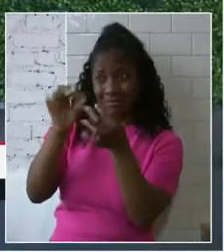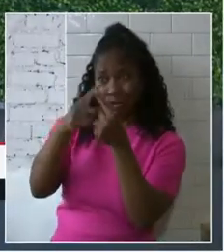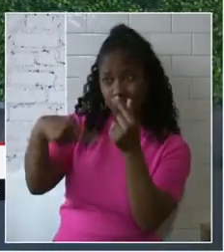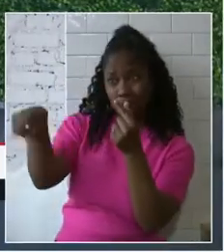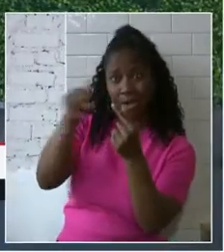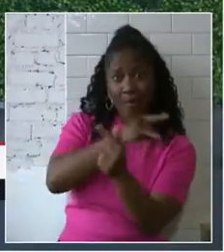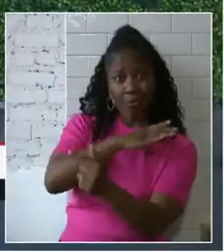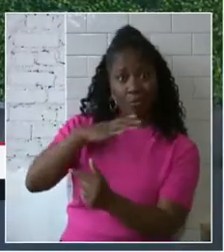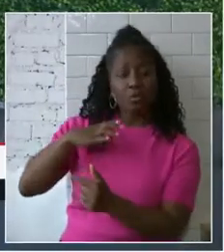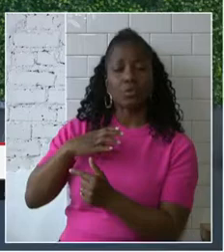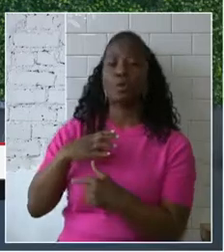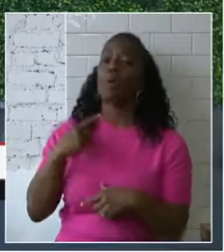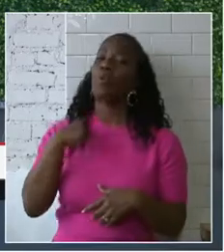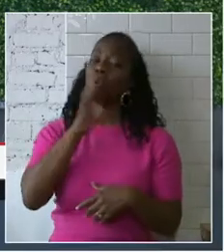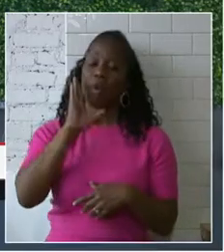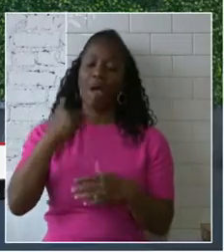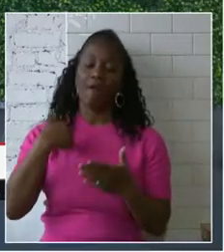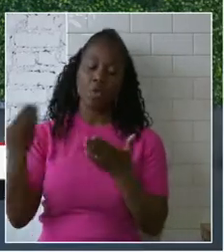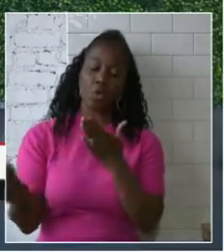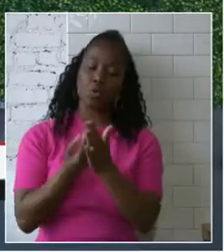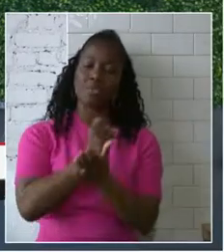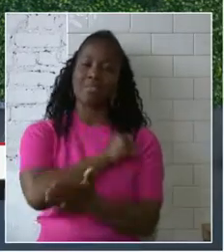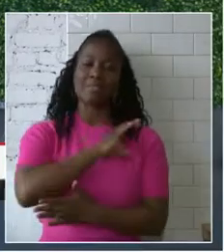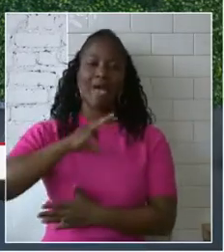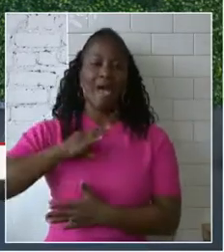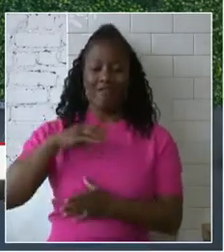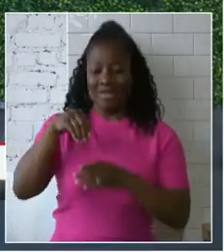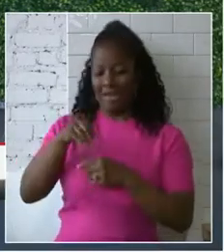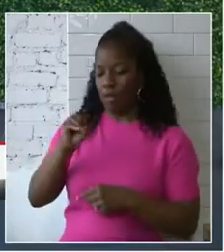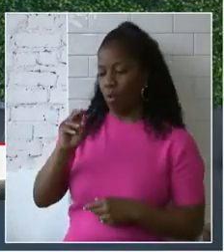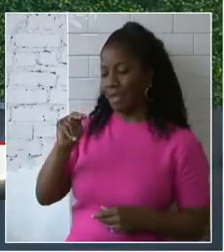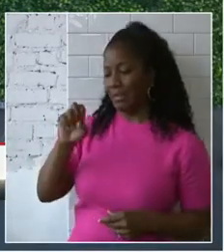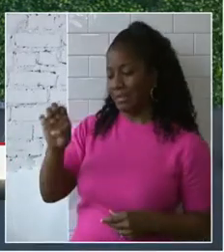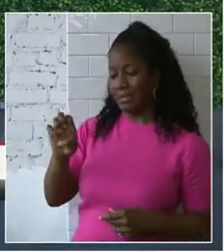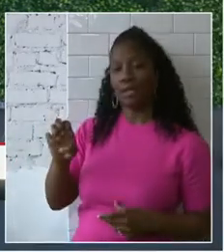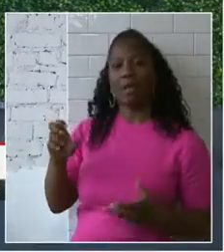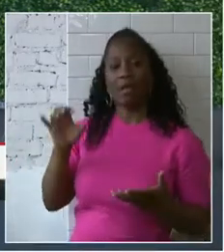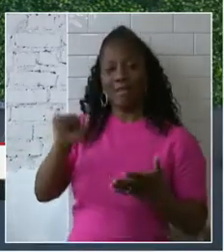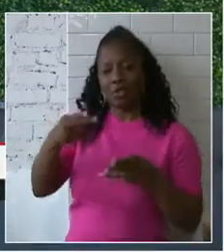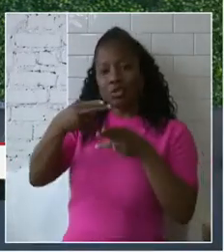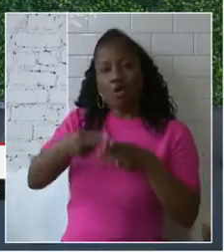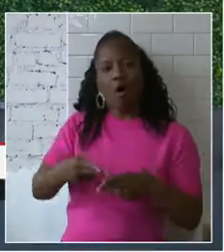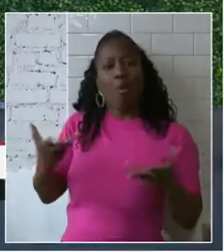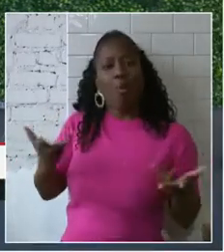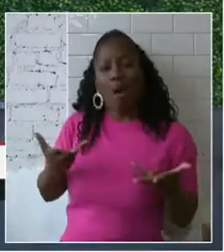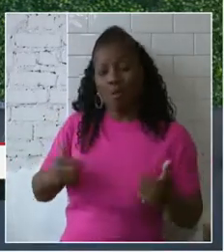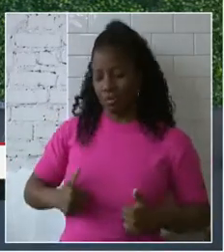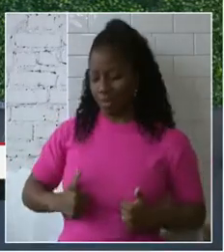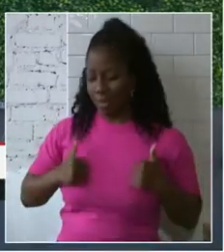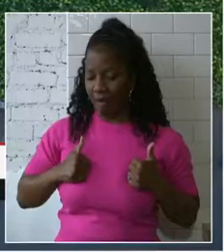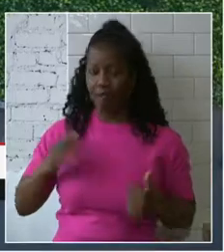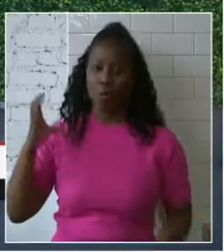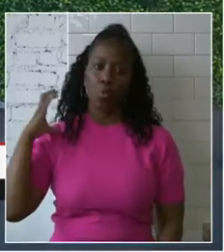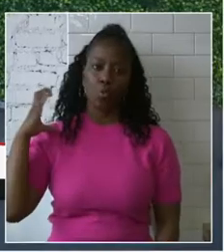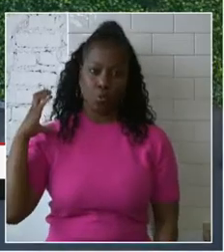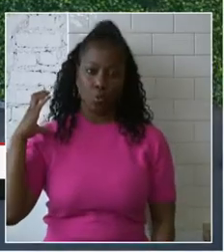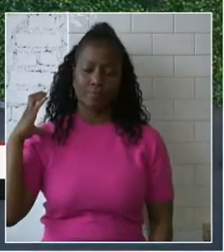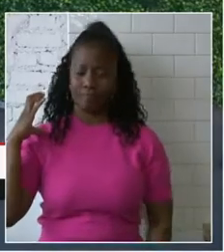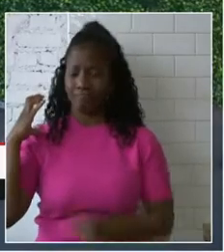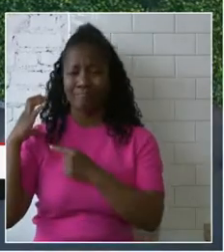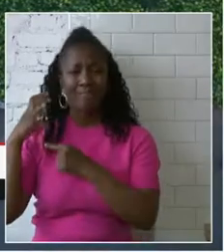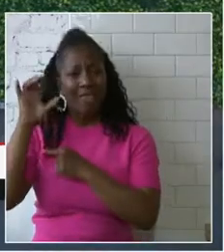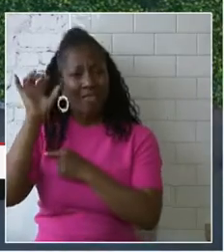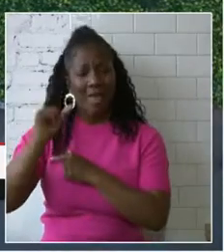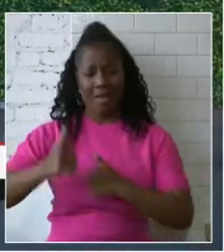staff position that we will hire in the Office of Neighborhood Safety and Engagement called Life Coach. We've employed a